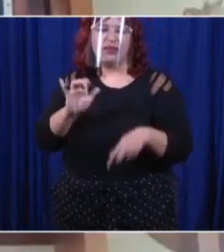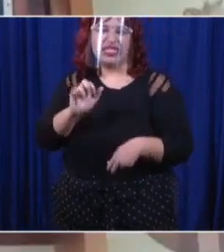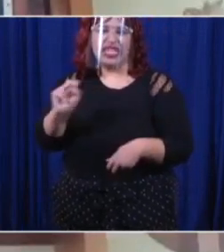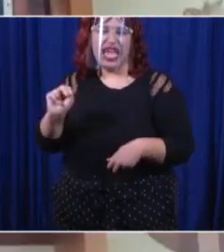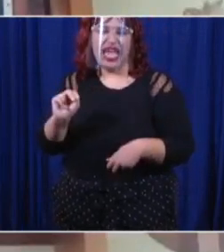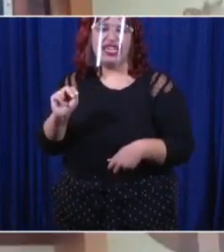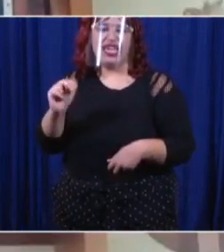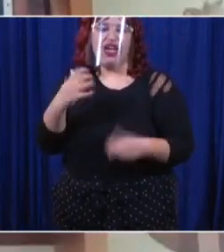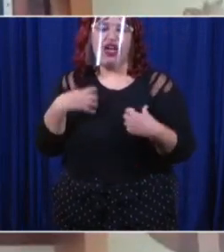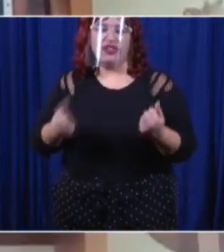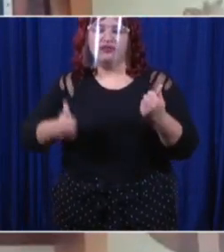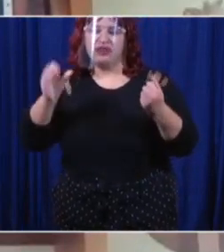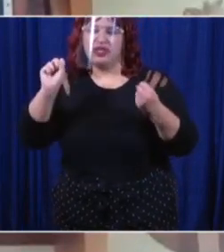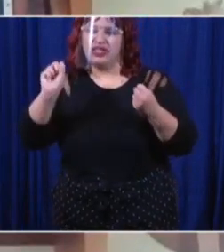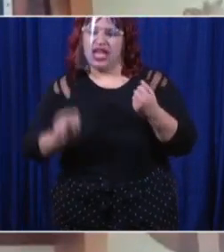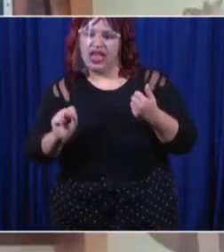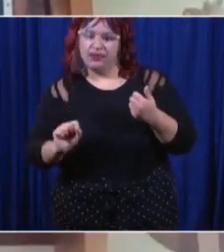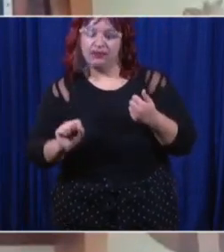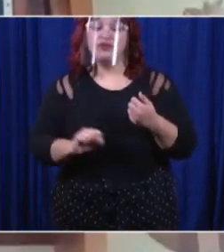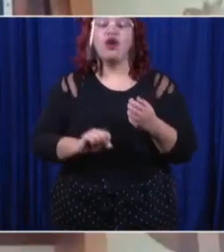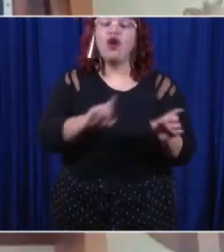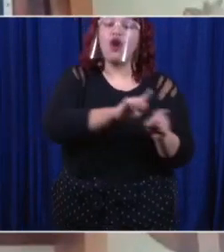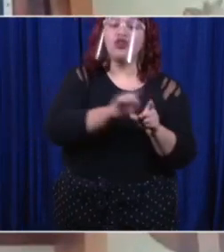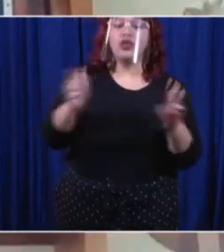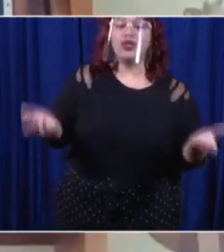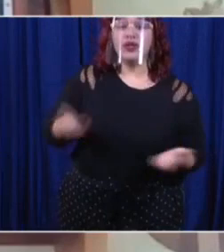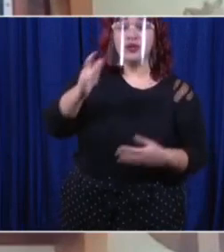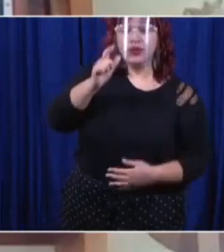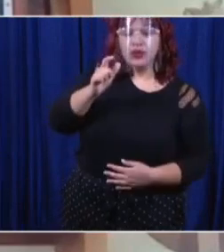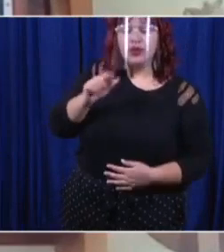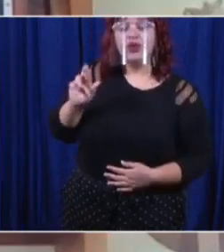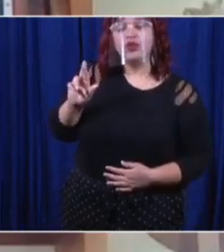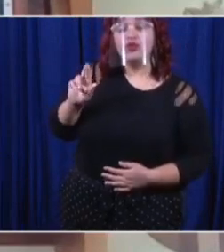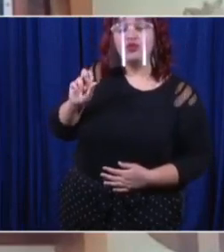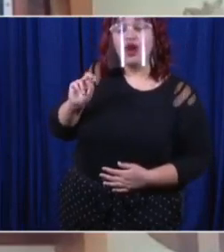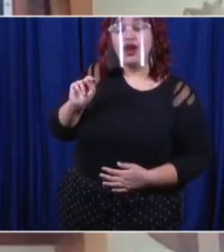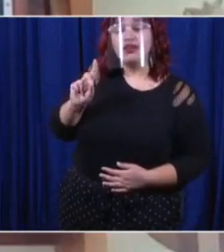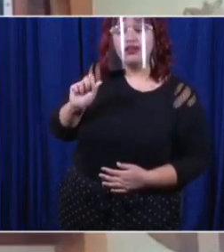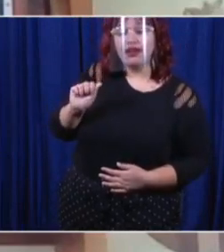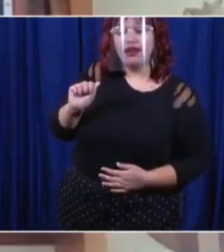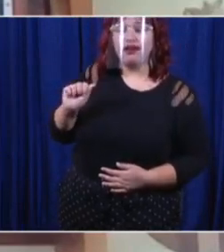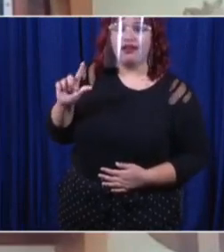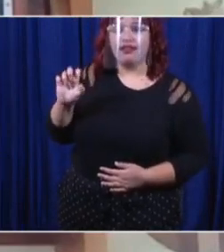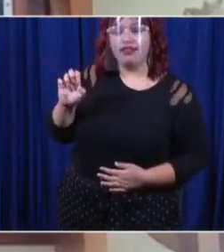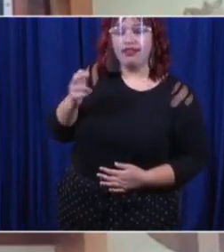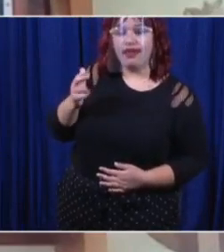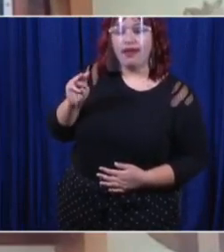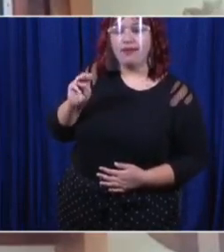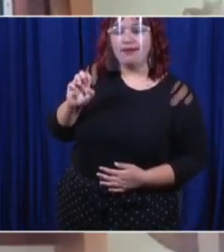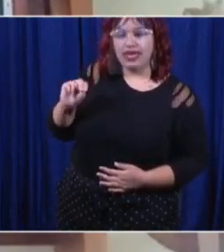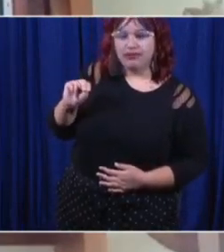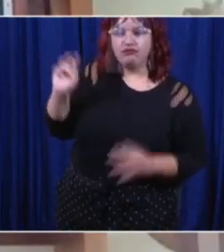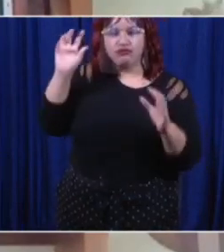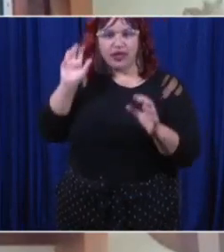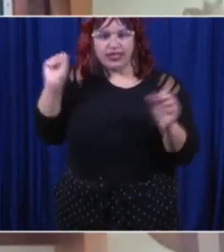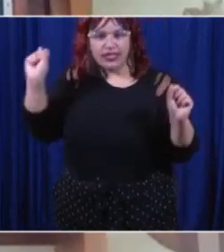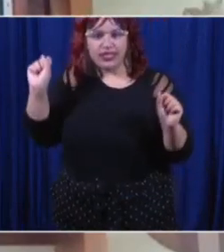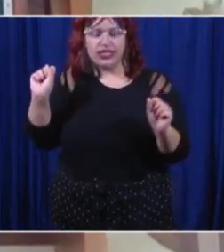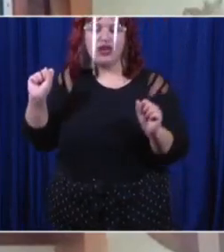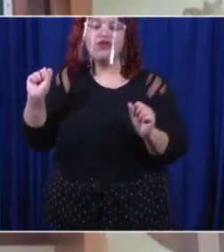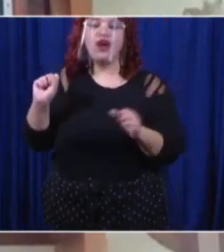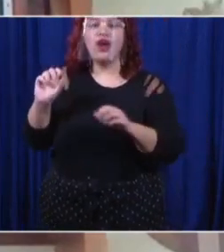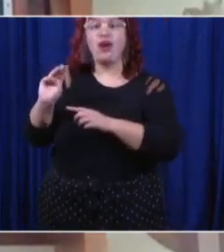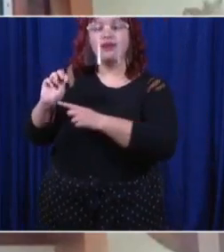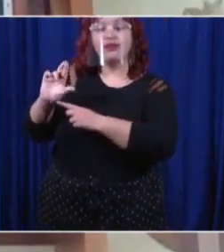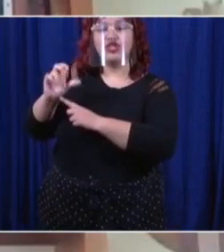with us today, we have Rhonda Lehman, president of Mercy Health, as well as Dr. Bruce Vanderhoff, our